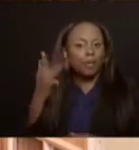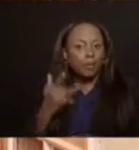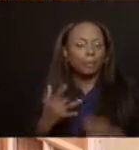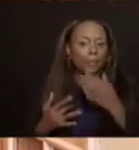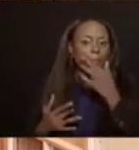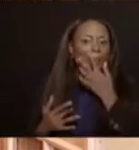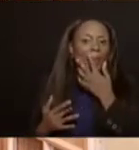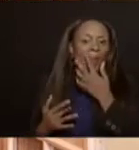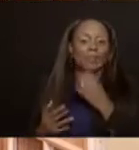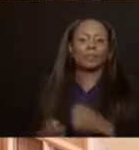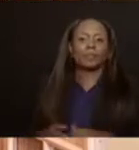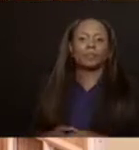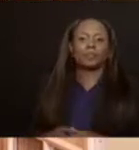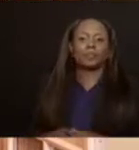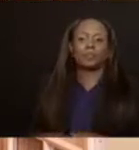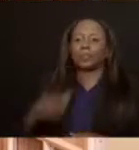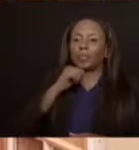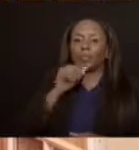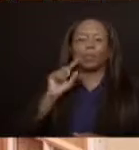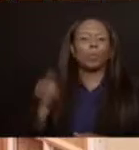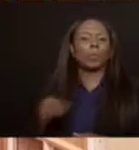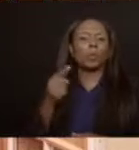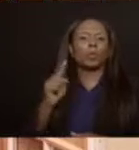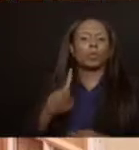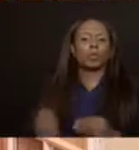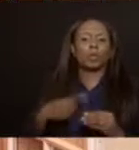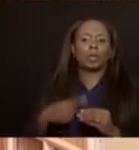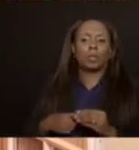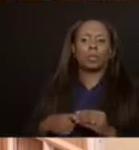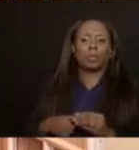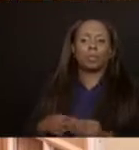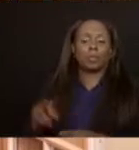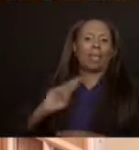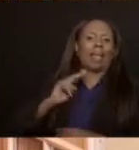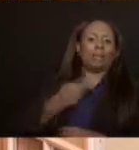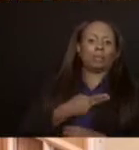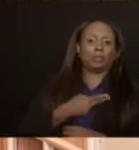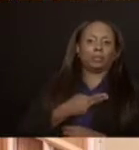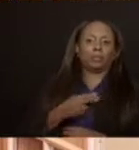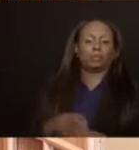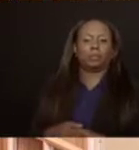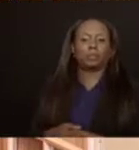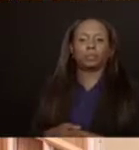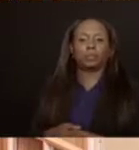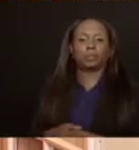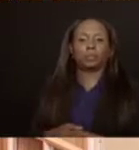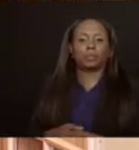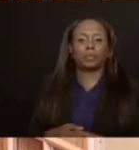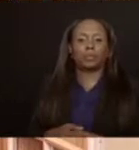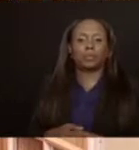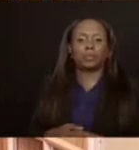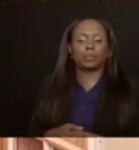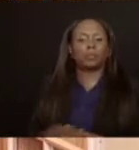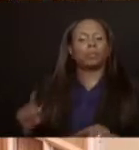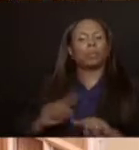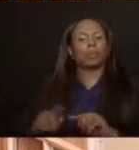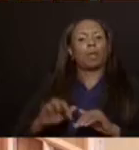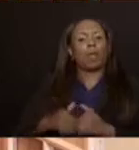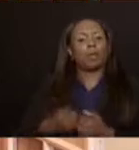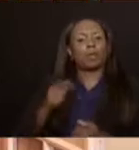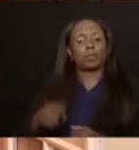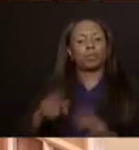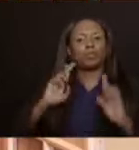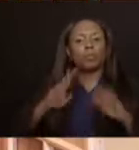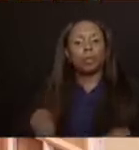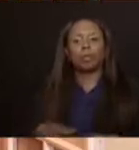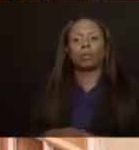because it isn't only about what we have been able to secure as a government, but it is also about what you have responded to and